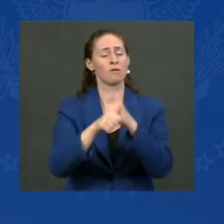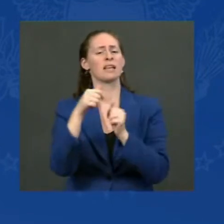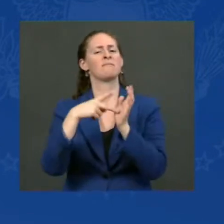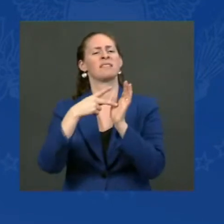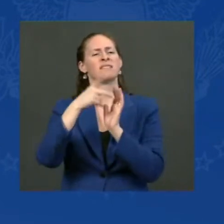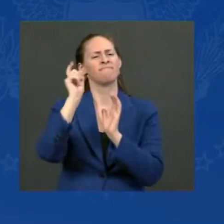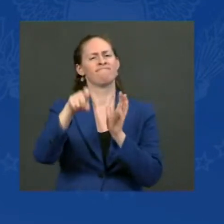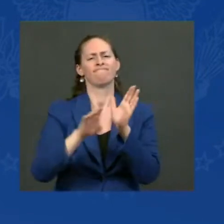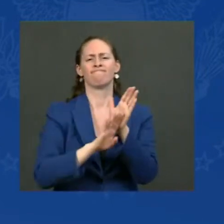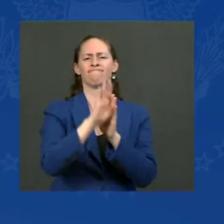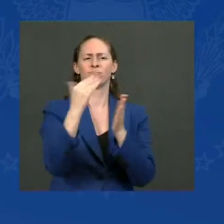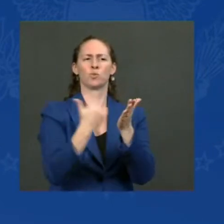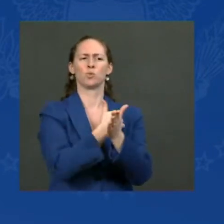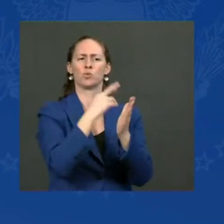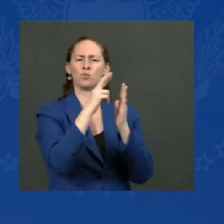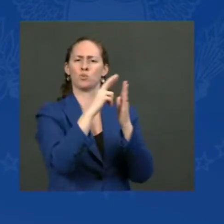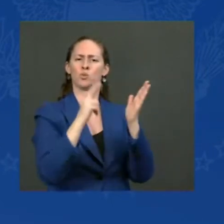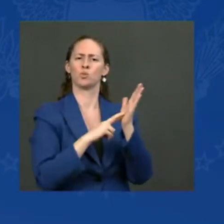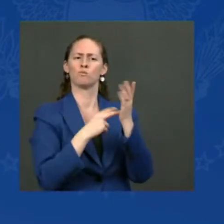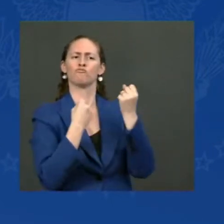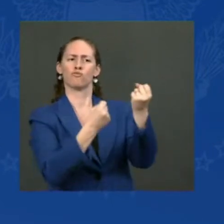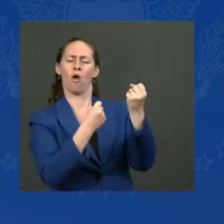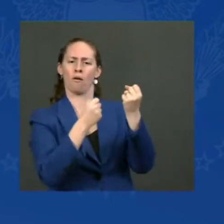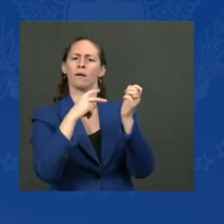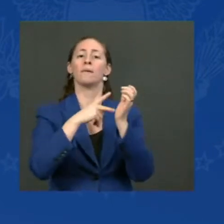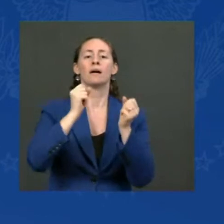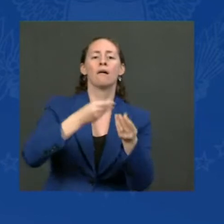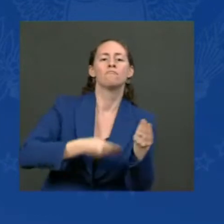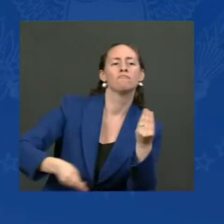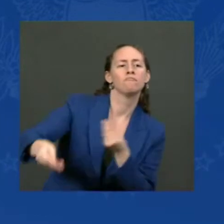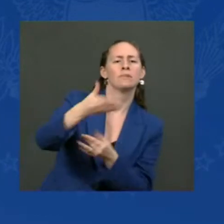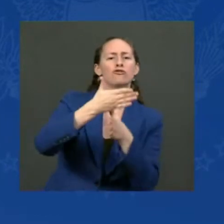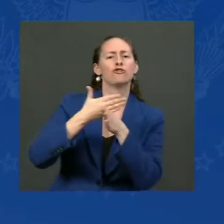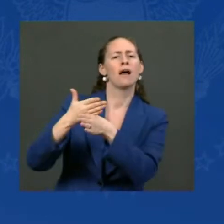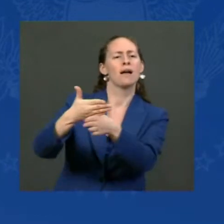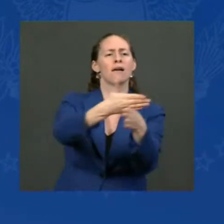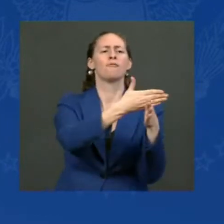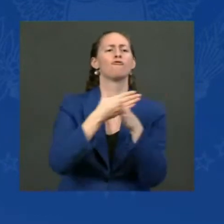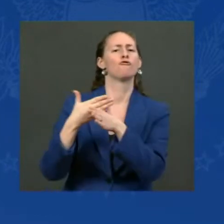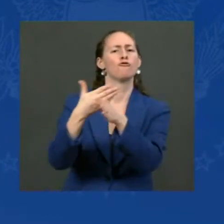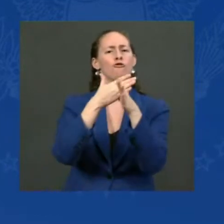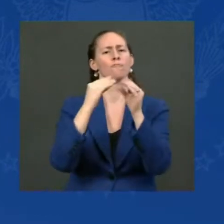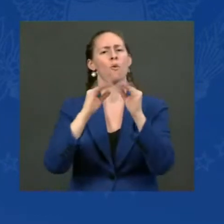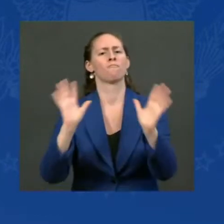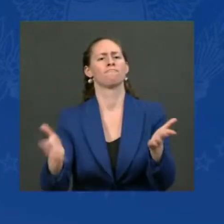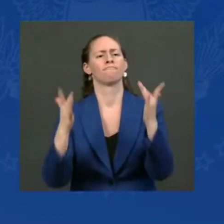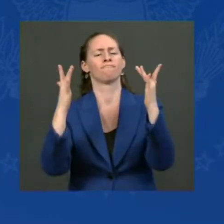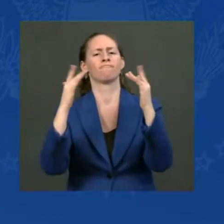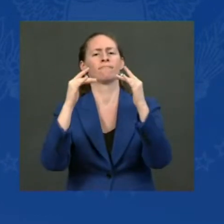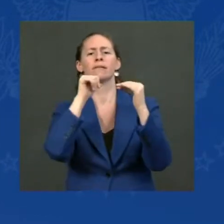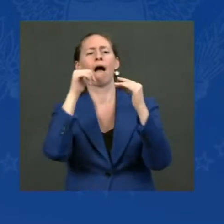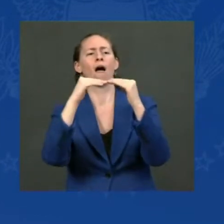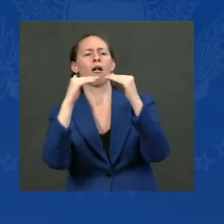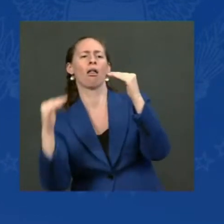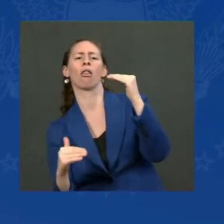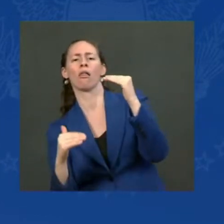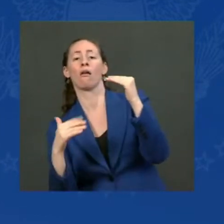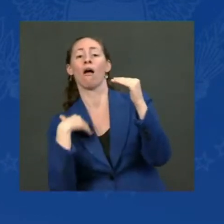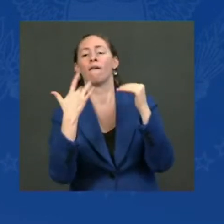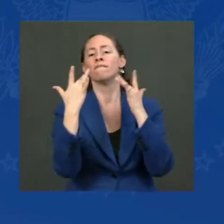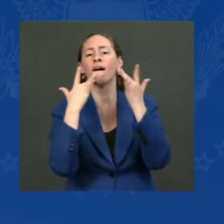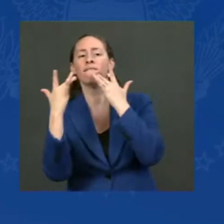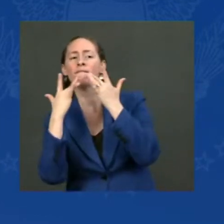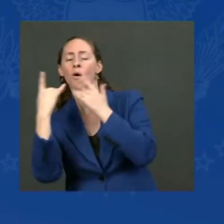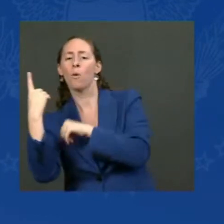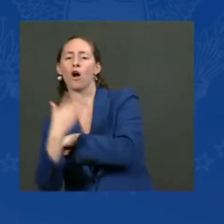growth that strive to level the playing field so that it's not artificially tipped in favor of any one country at the expense of